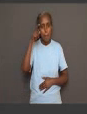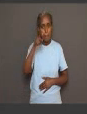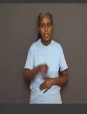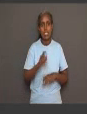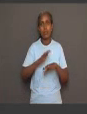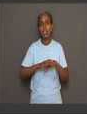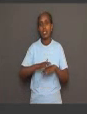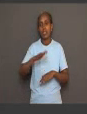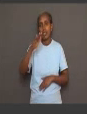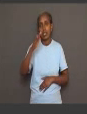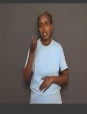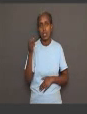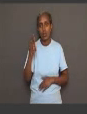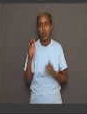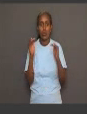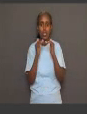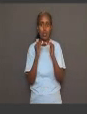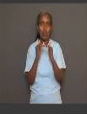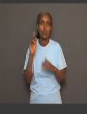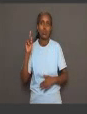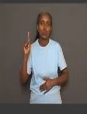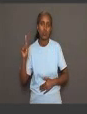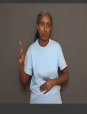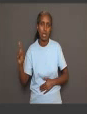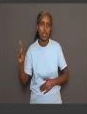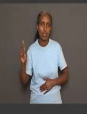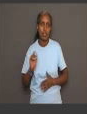be greater than or equal to